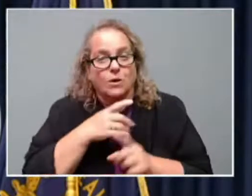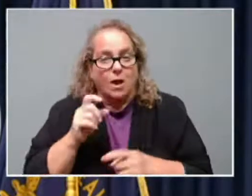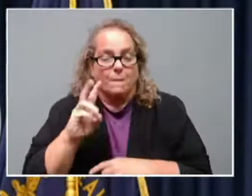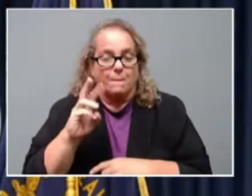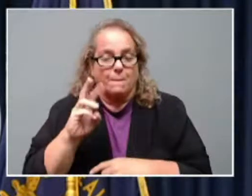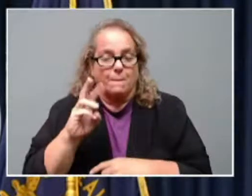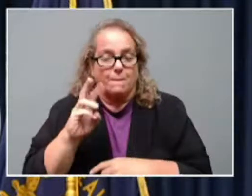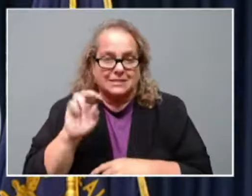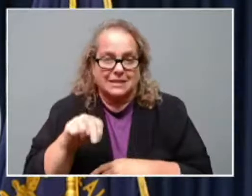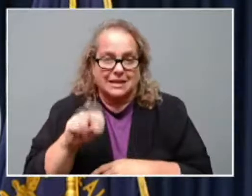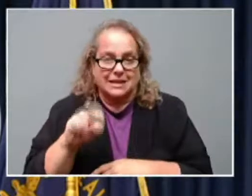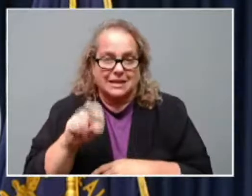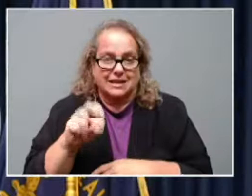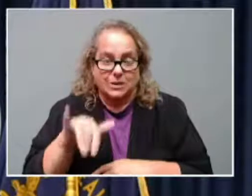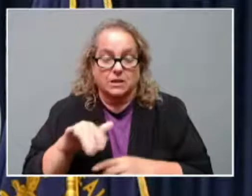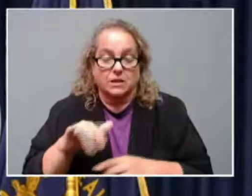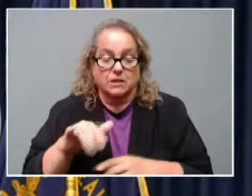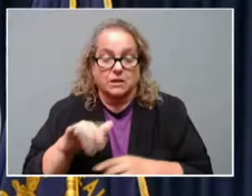On Sunday,